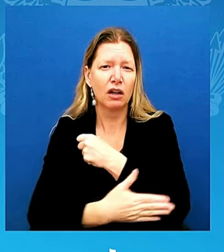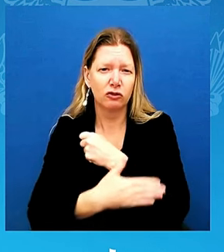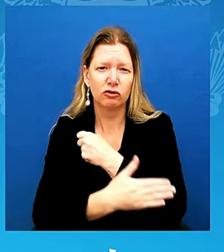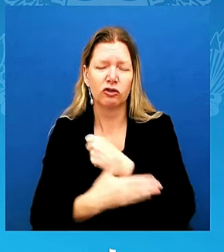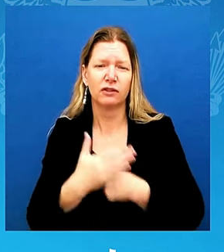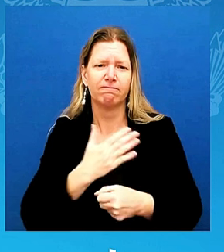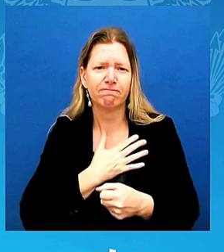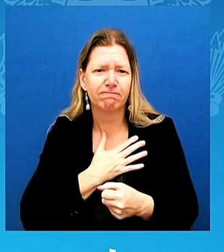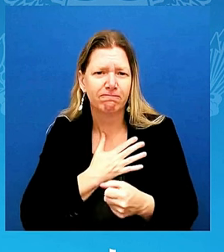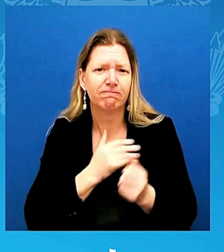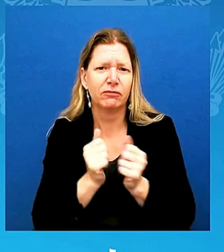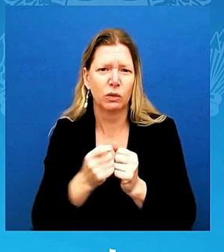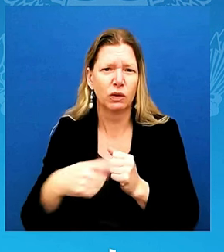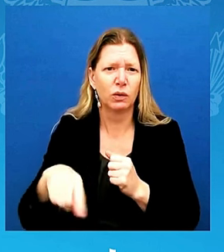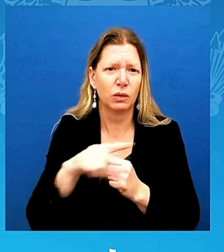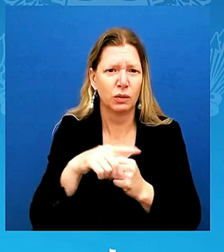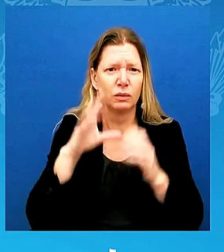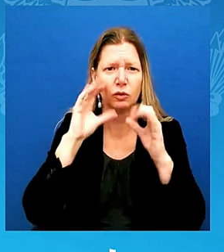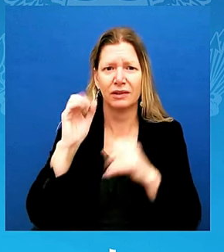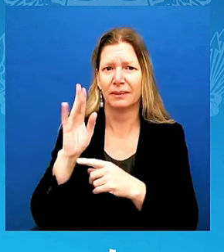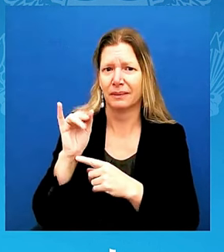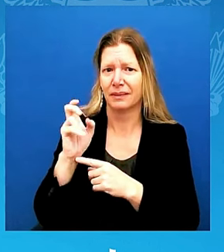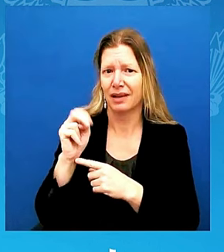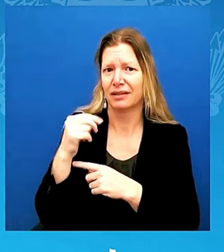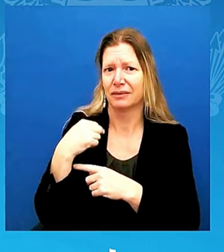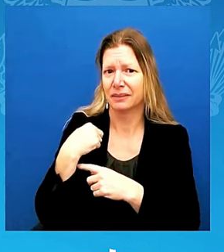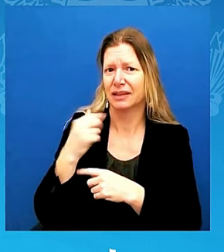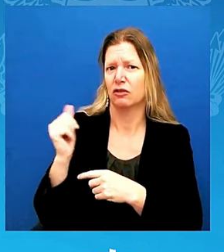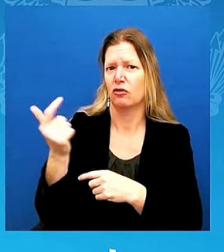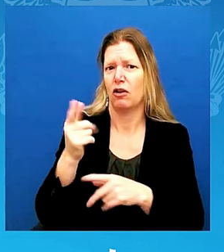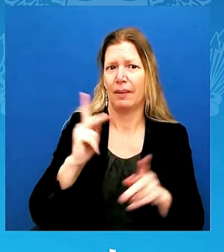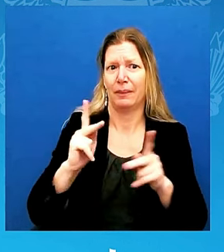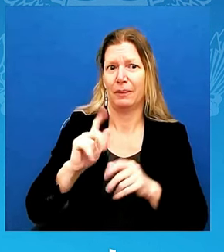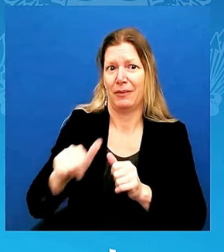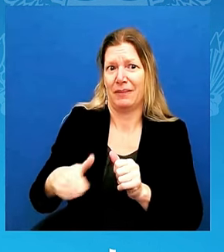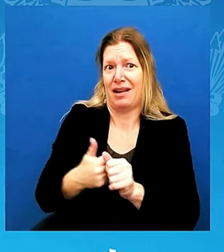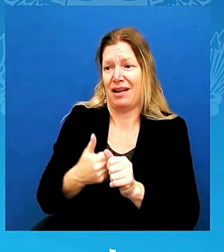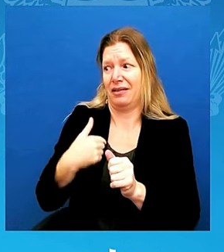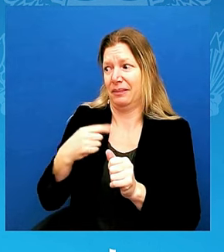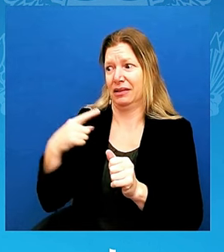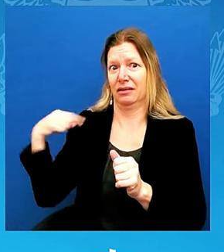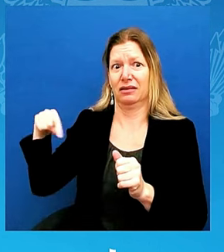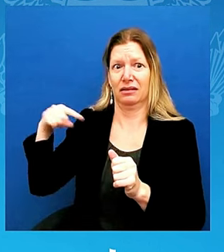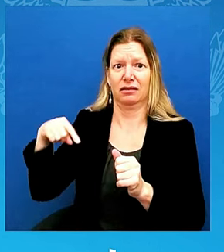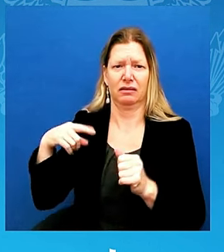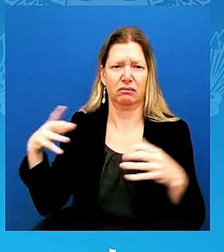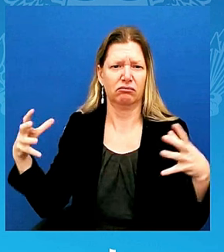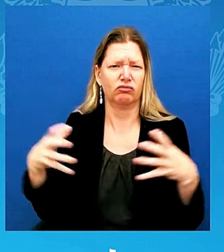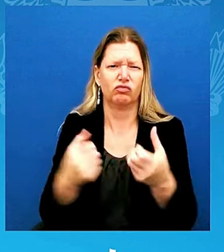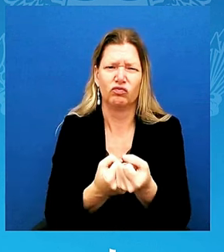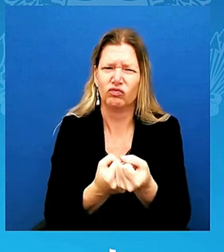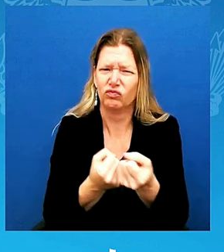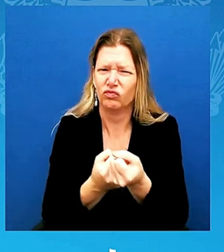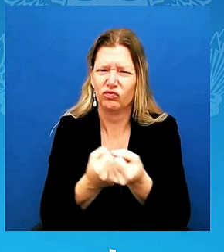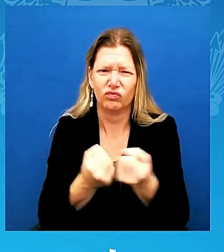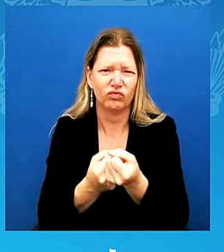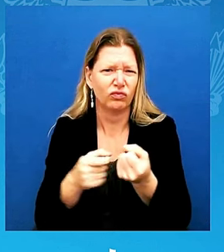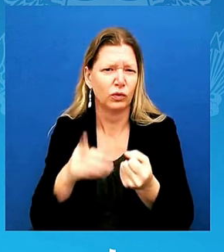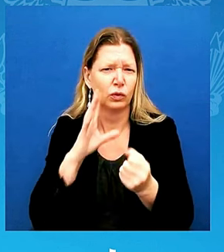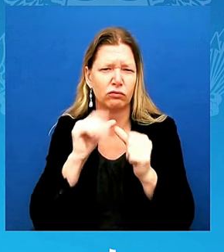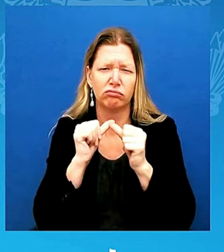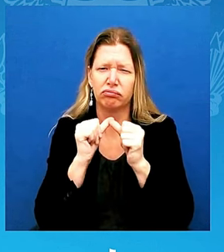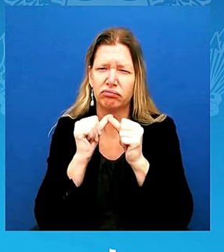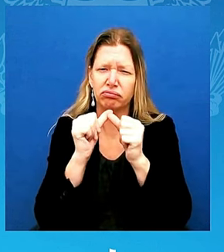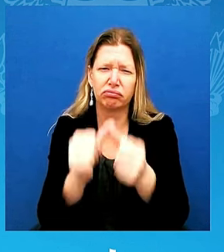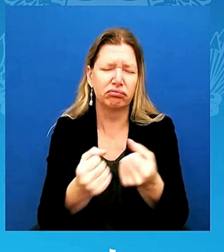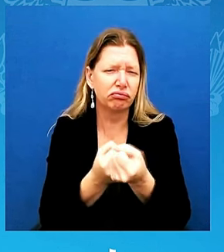and I, and all of the folks behind me, are with you. We will continue to do everything we can to help you recover and